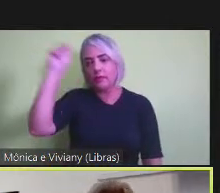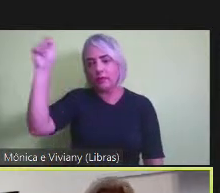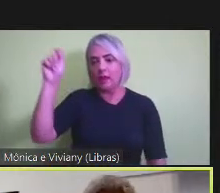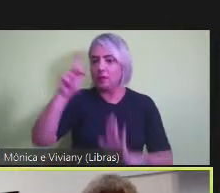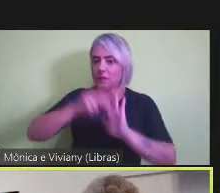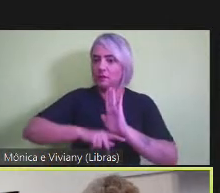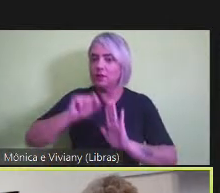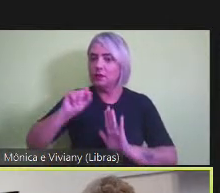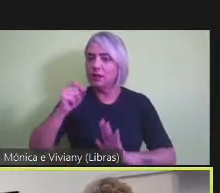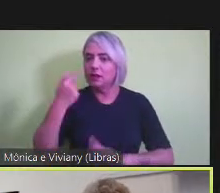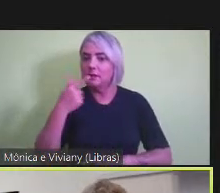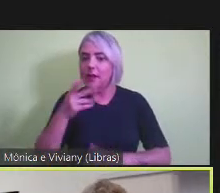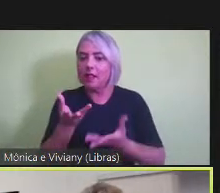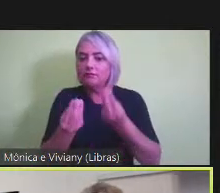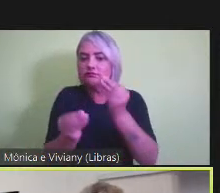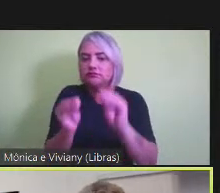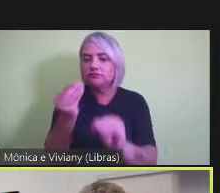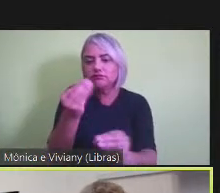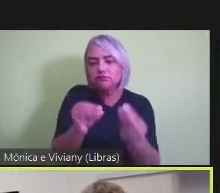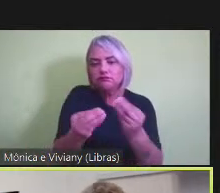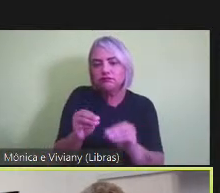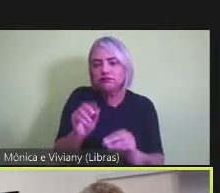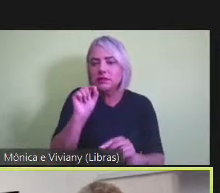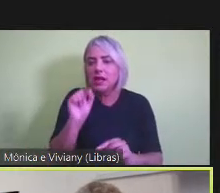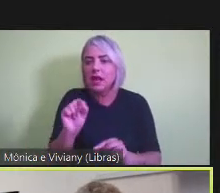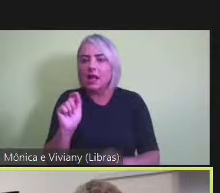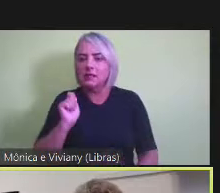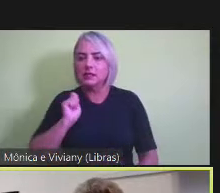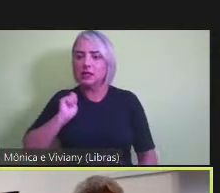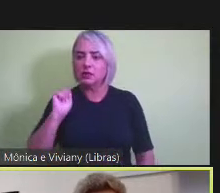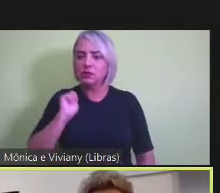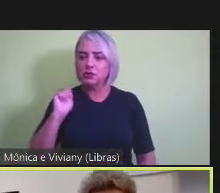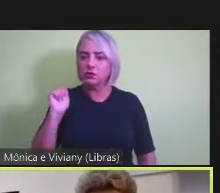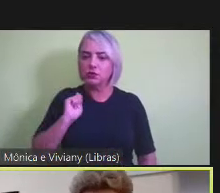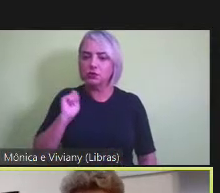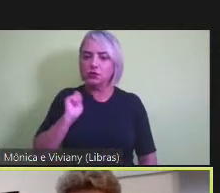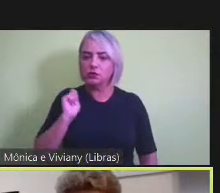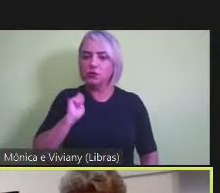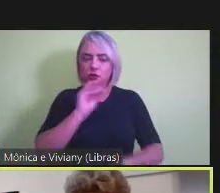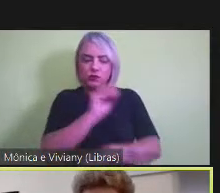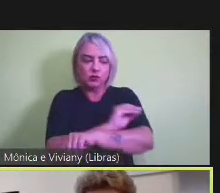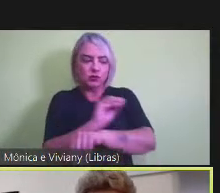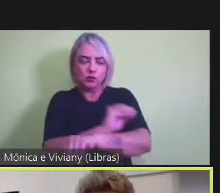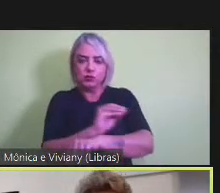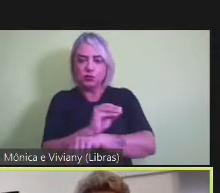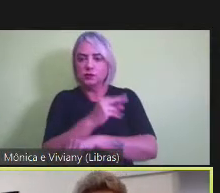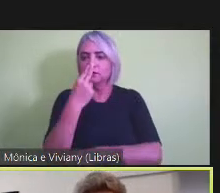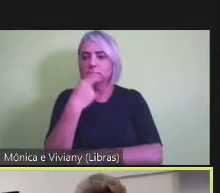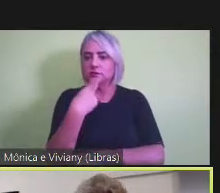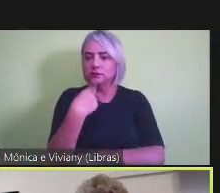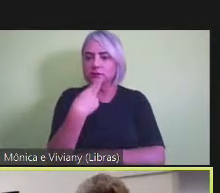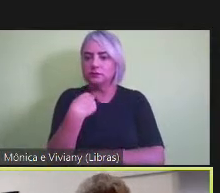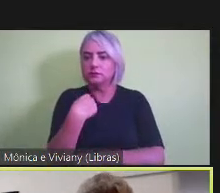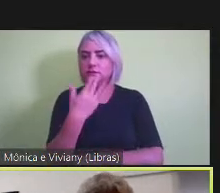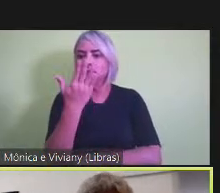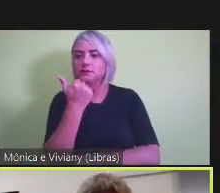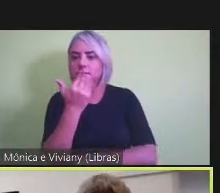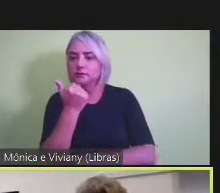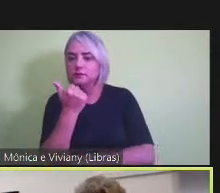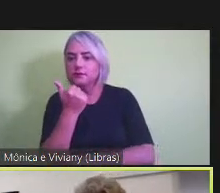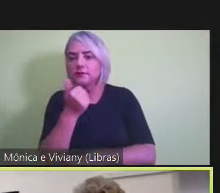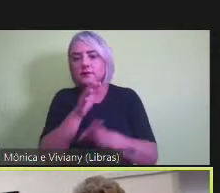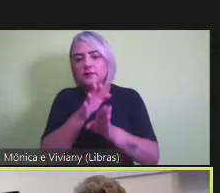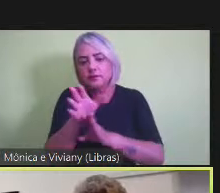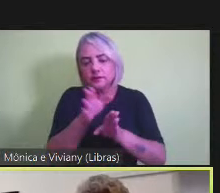she actually noticed that in order to implement these conducts, the care, nutritional care and